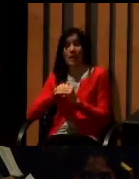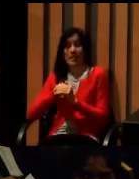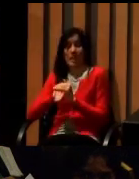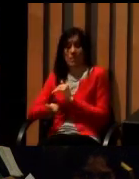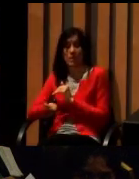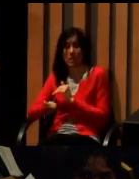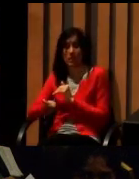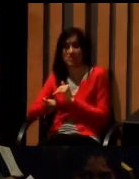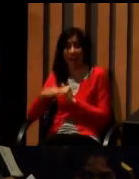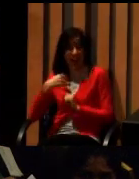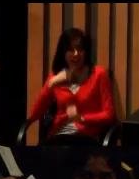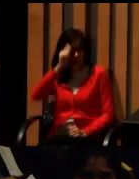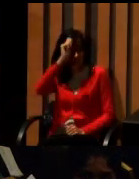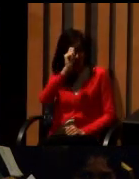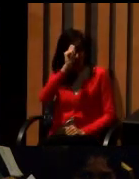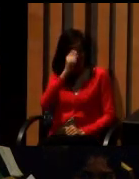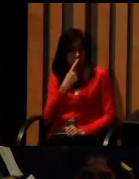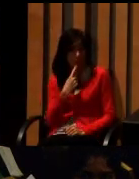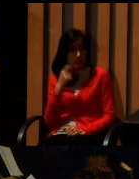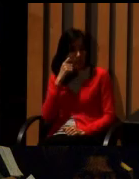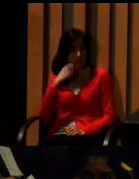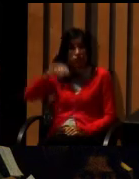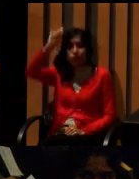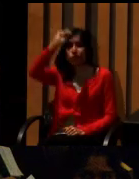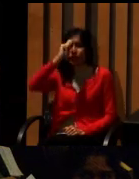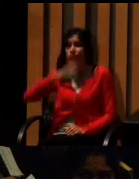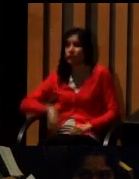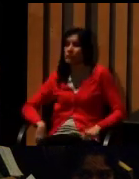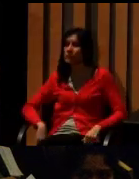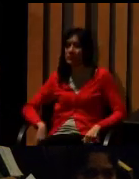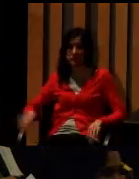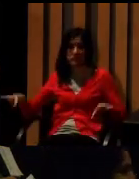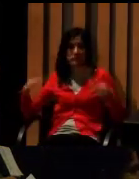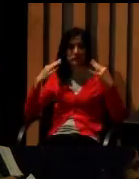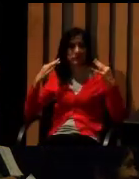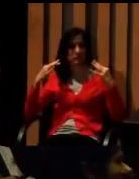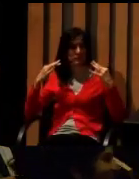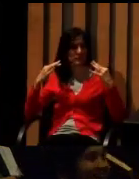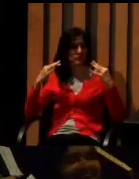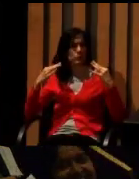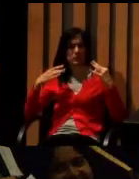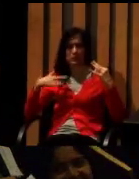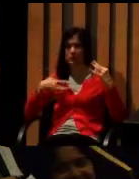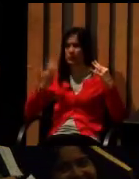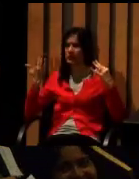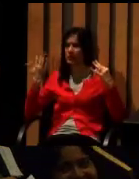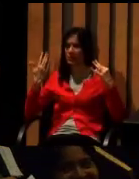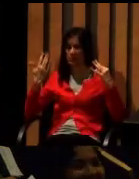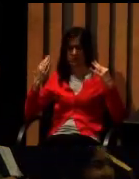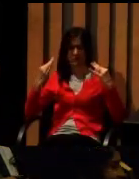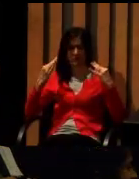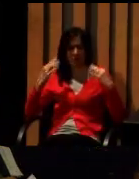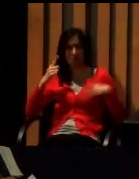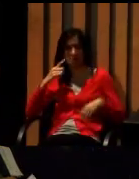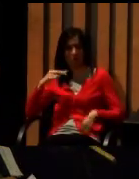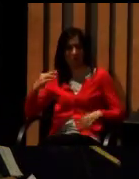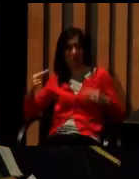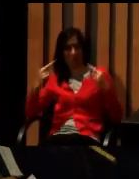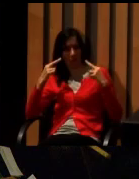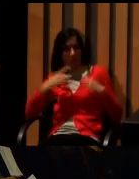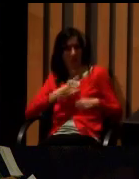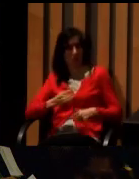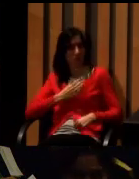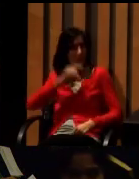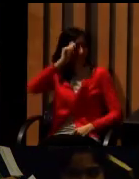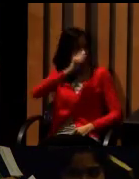at me with my cap on. I was like, okay, why is... Like, I thought this was something good. Like, I was like, okay, that's why